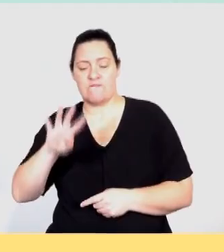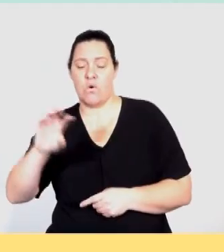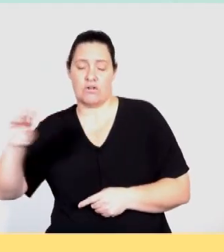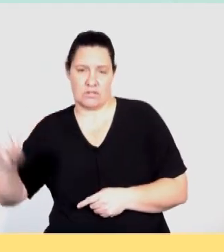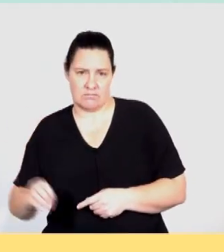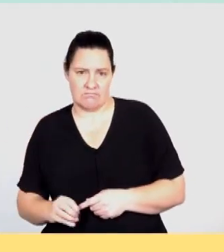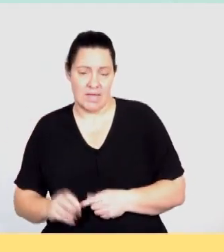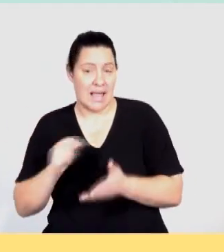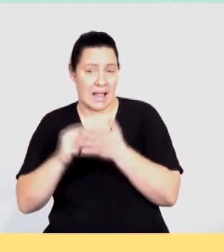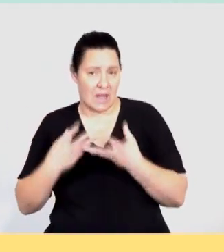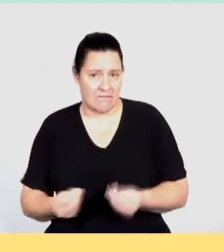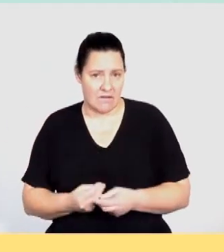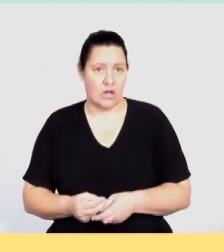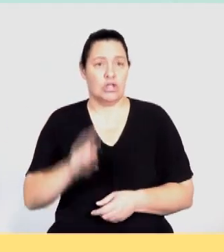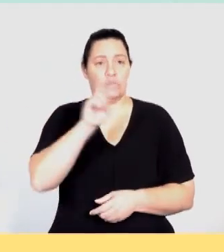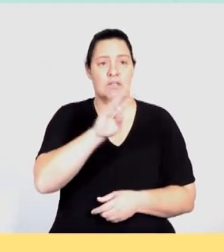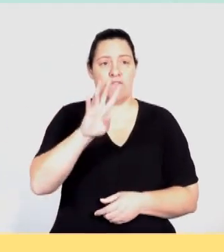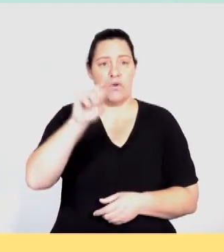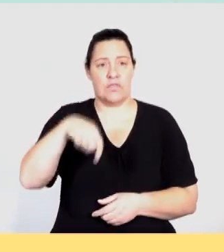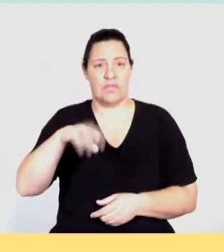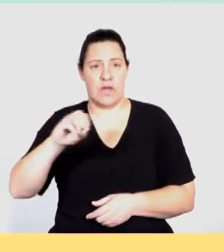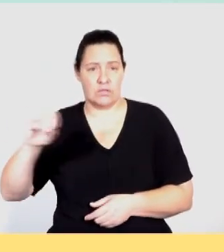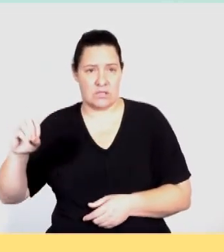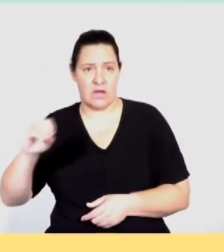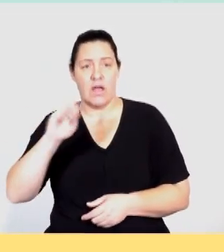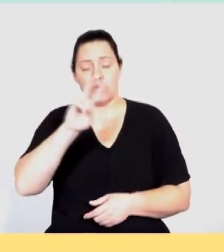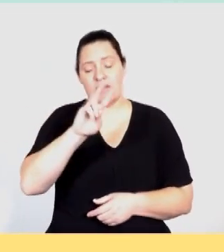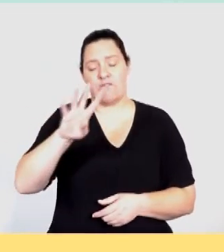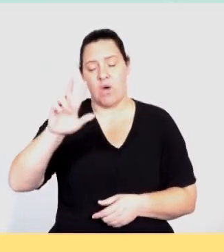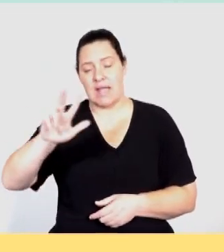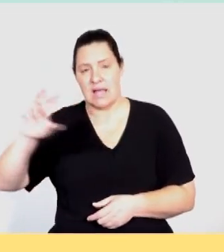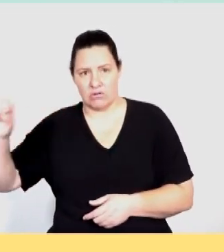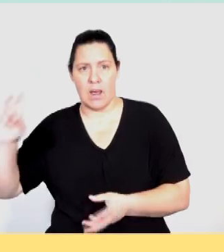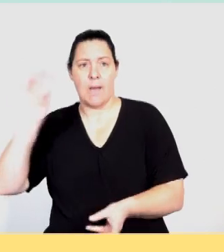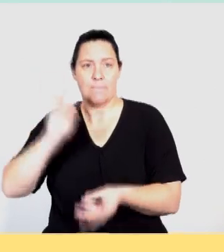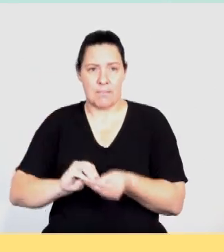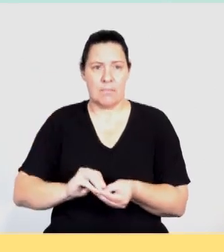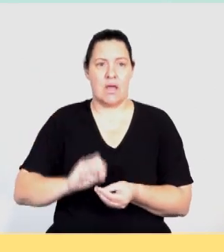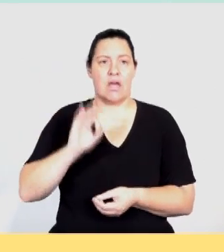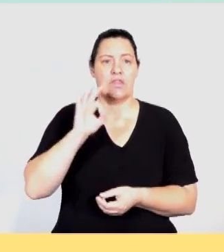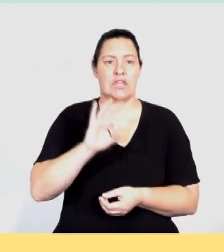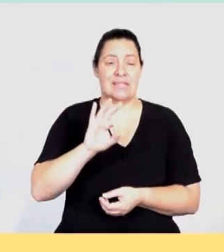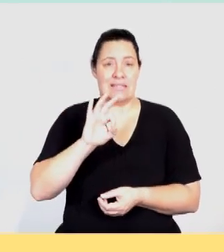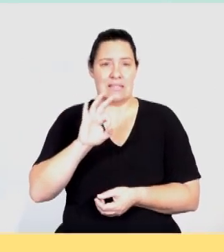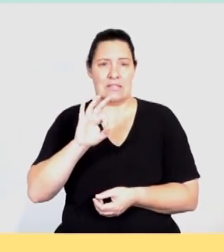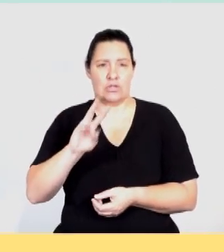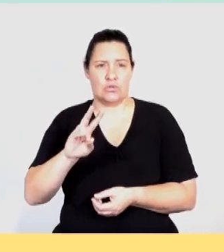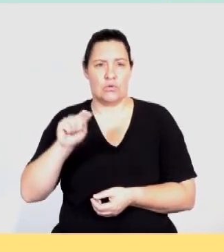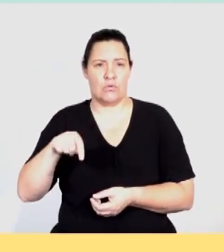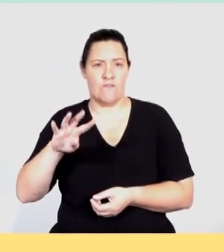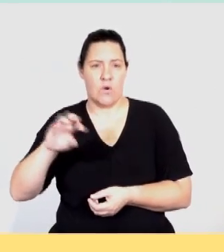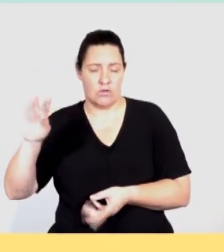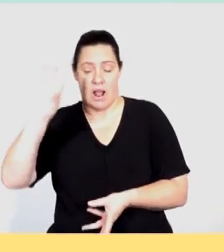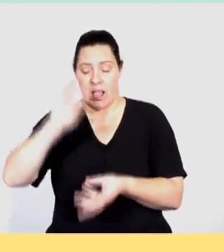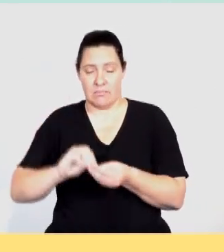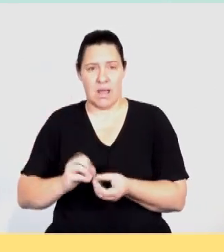32,400. Please have your calculator close. 24,800 plus 32.4. How much do you get? you should